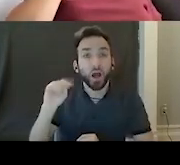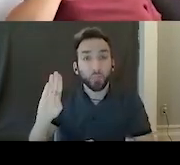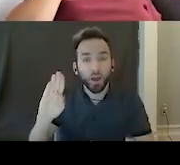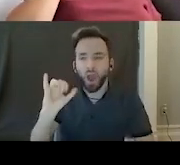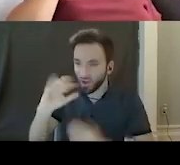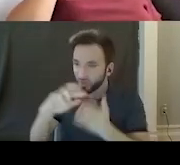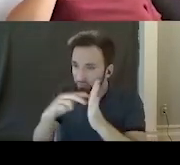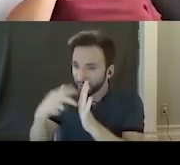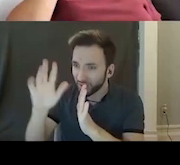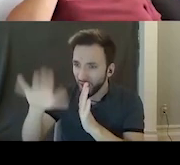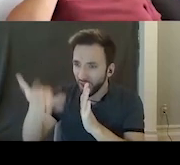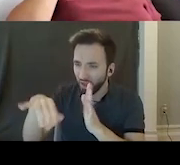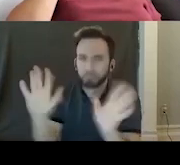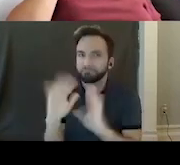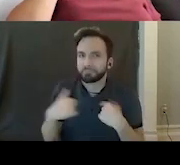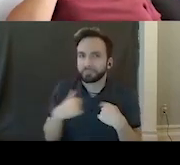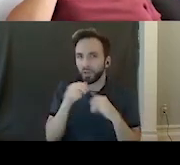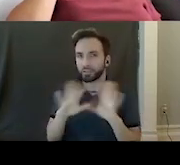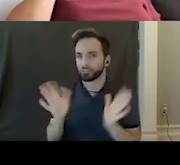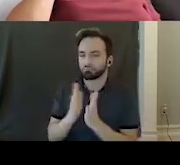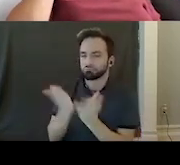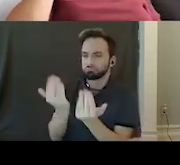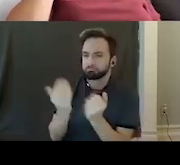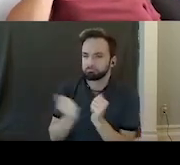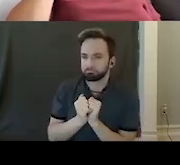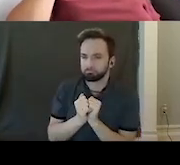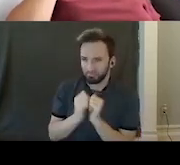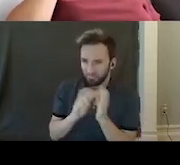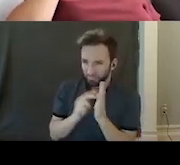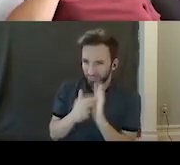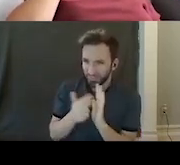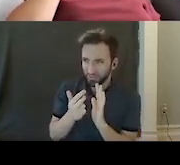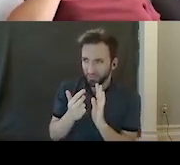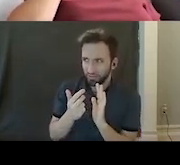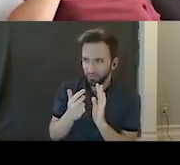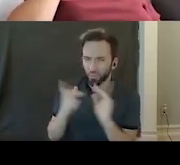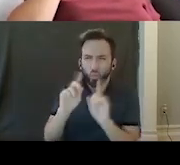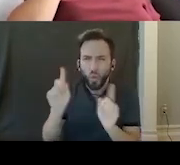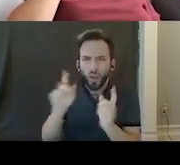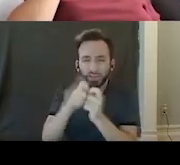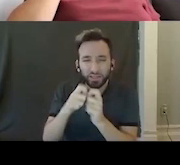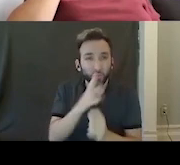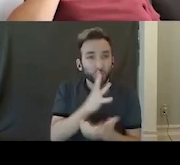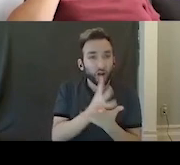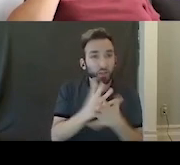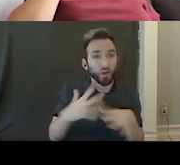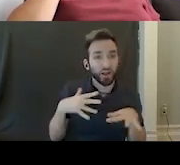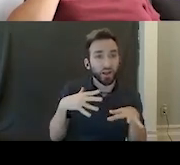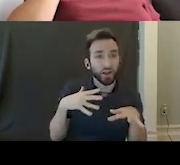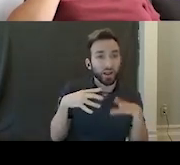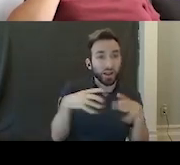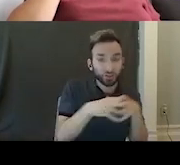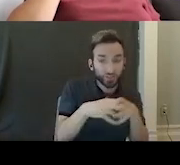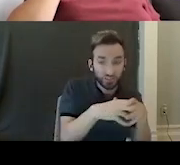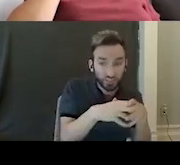talking about, what are you talking about exactly? Are you talking about when we were talking about intersectionality, or? Oh,